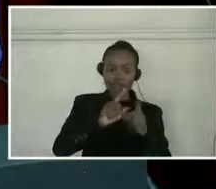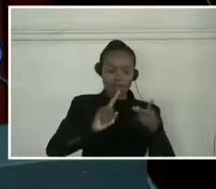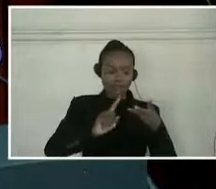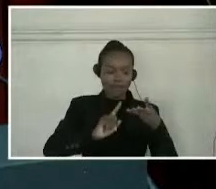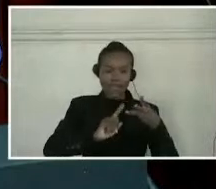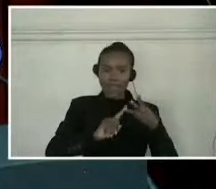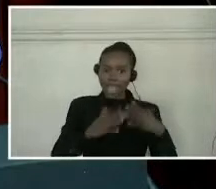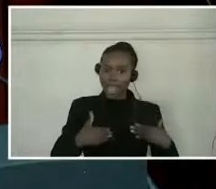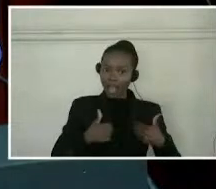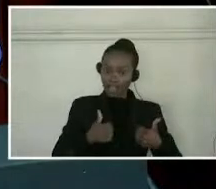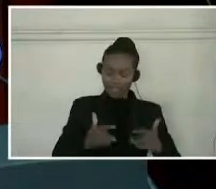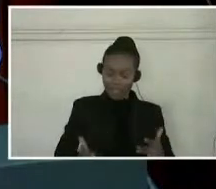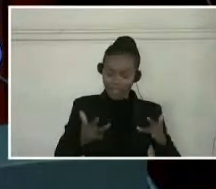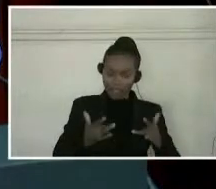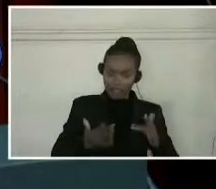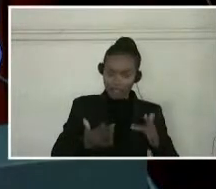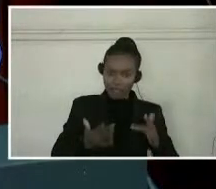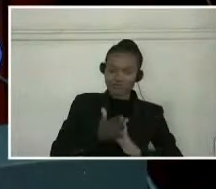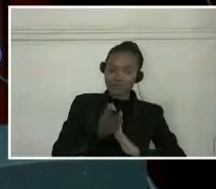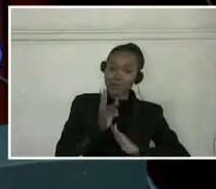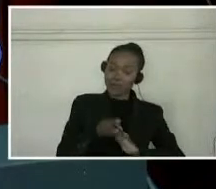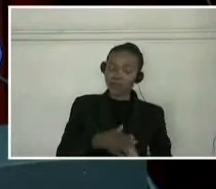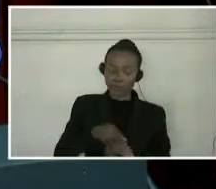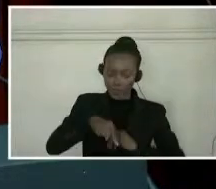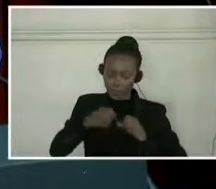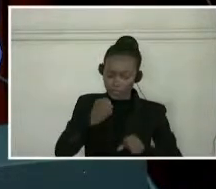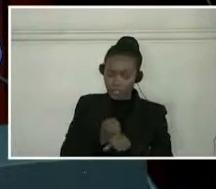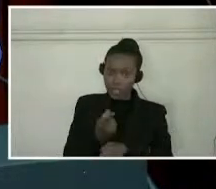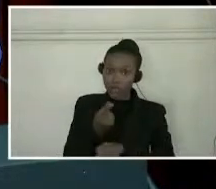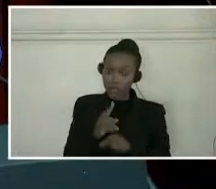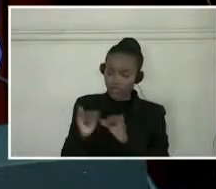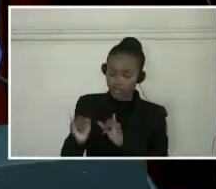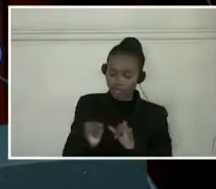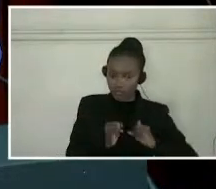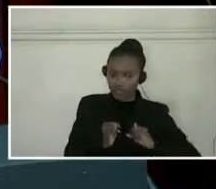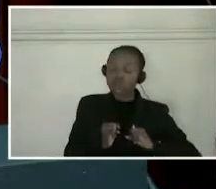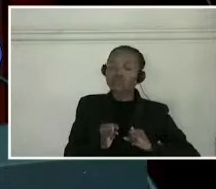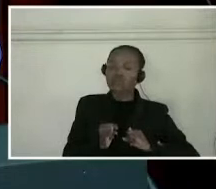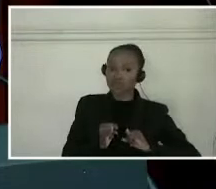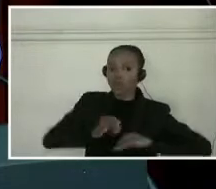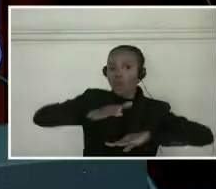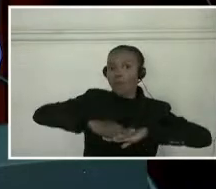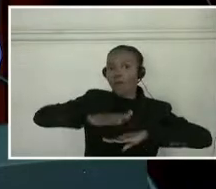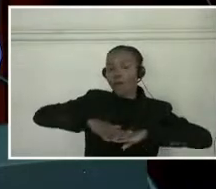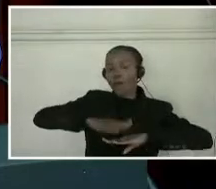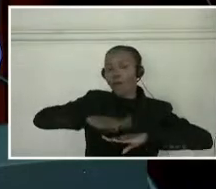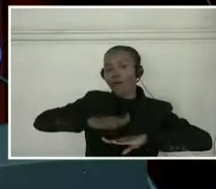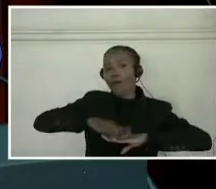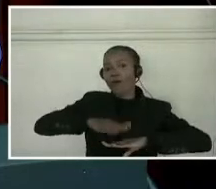is to entrench these games and introduce other codes from different cultures in